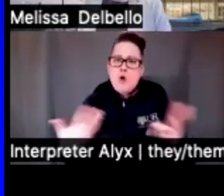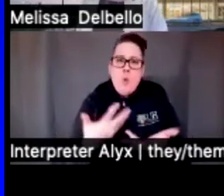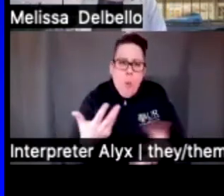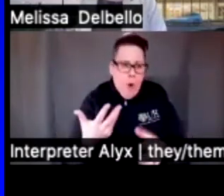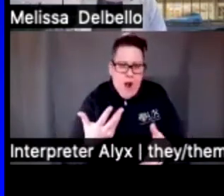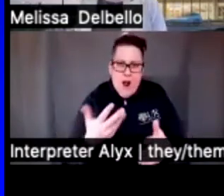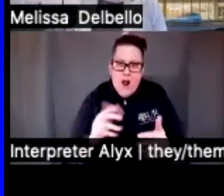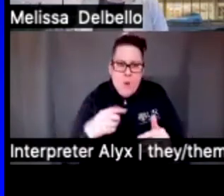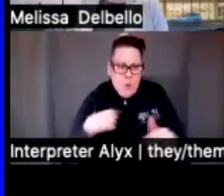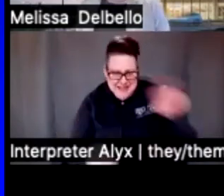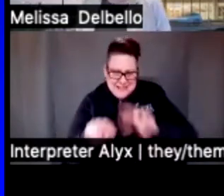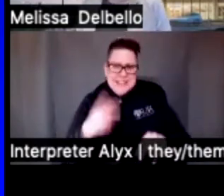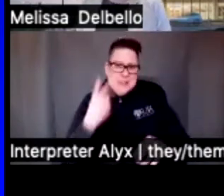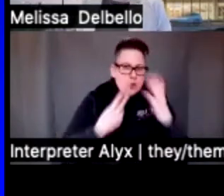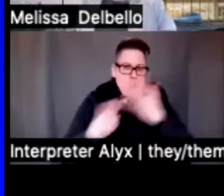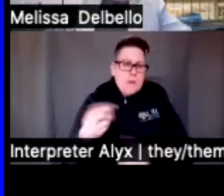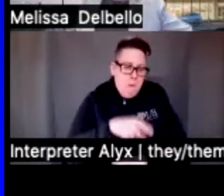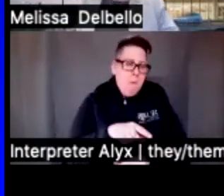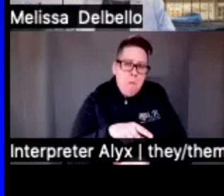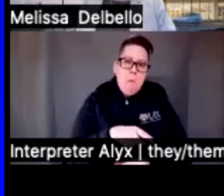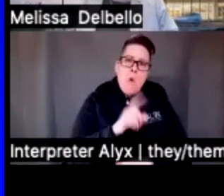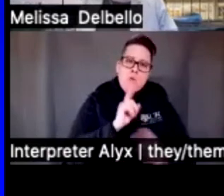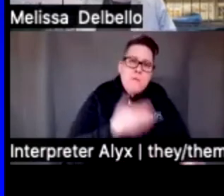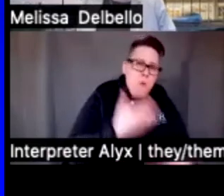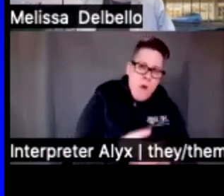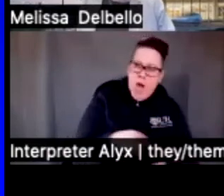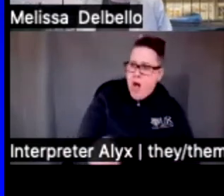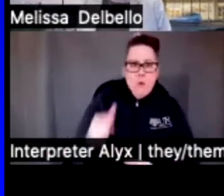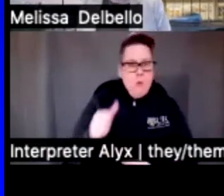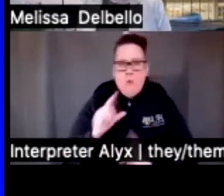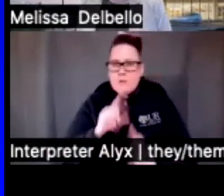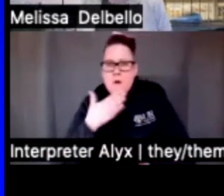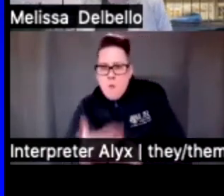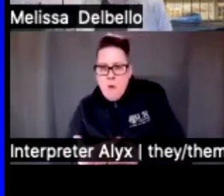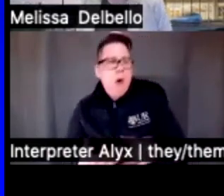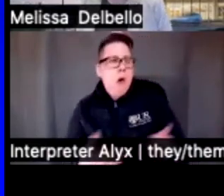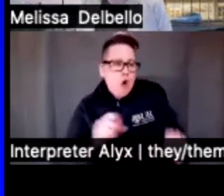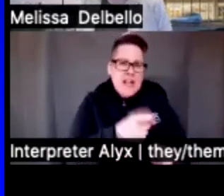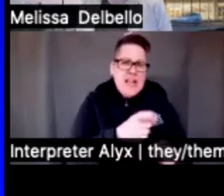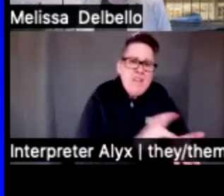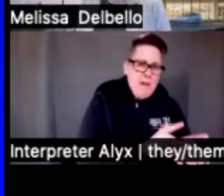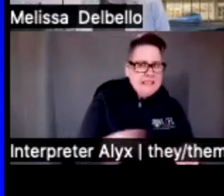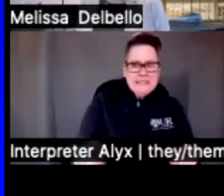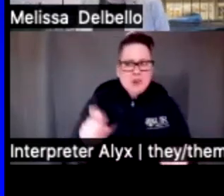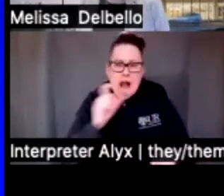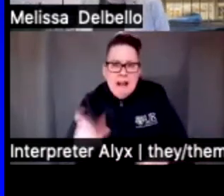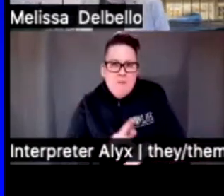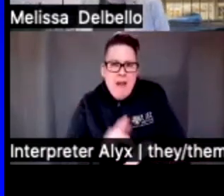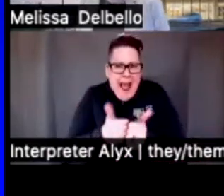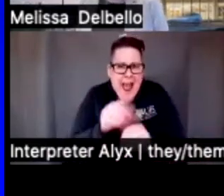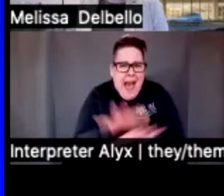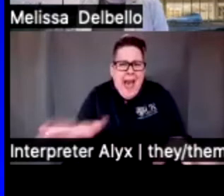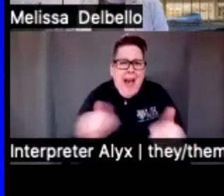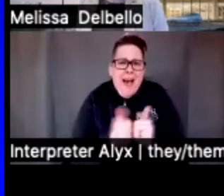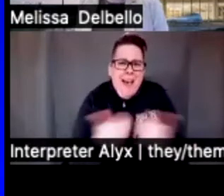and those who are more likely to have antidepressant-induced side effects? So we've used